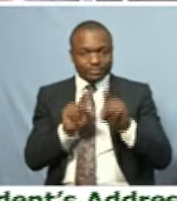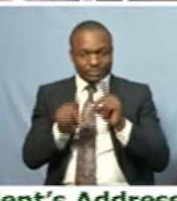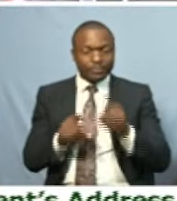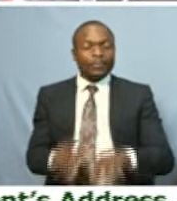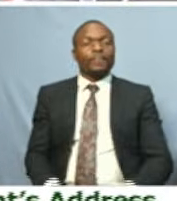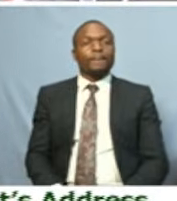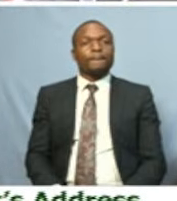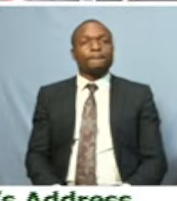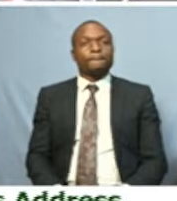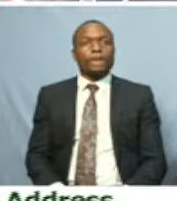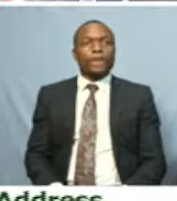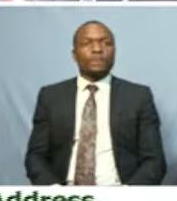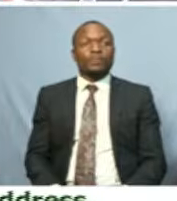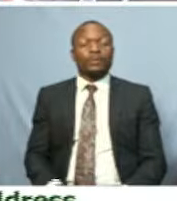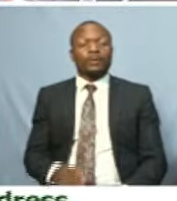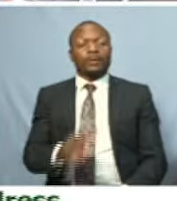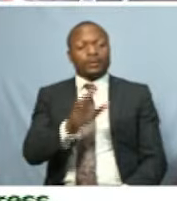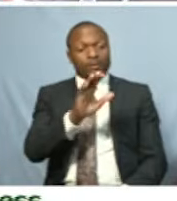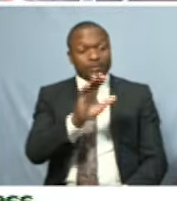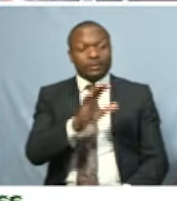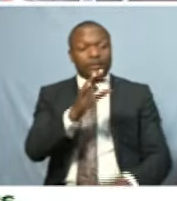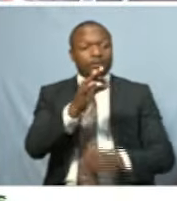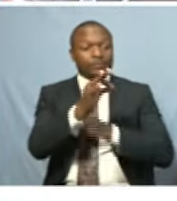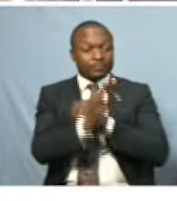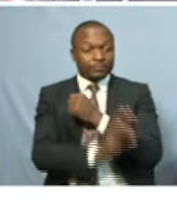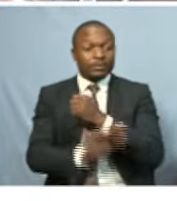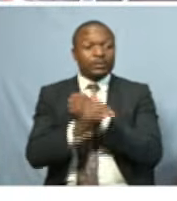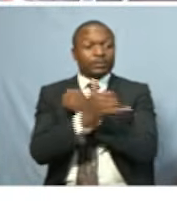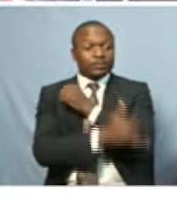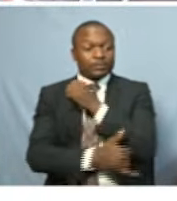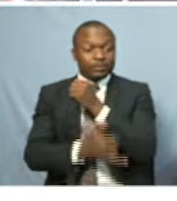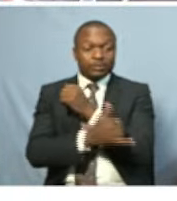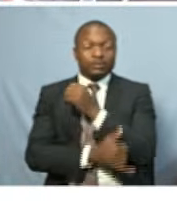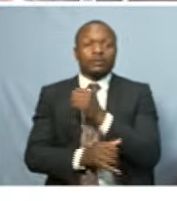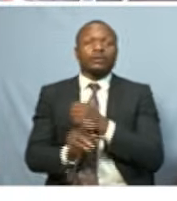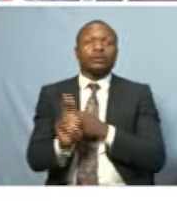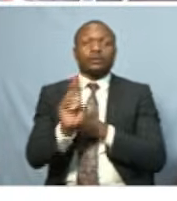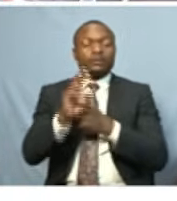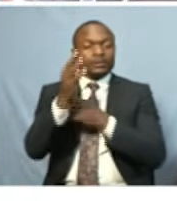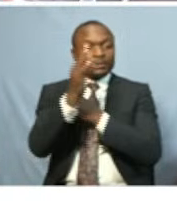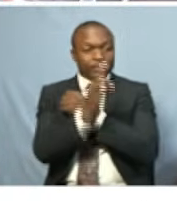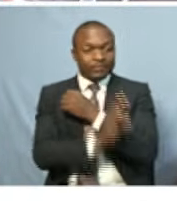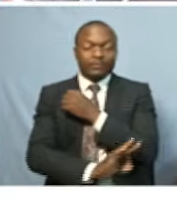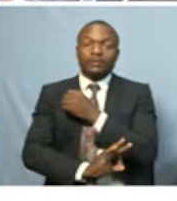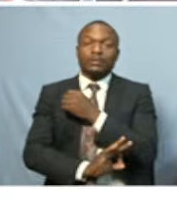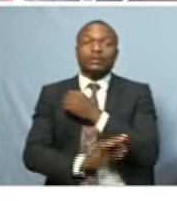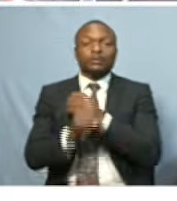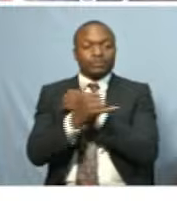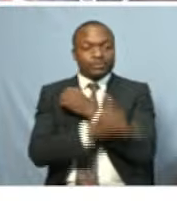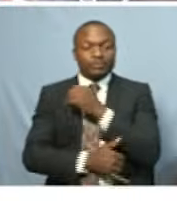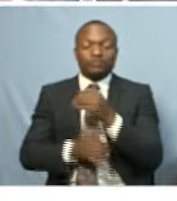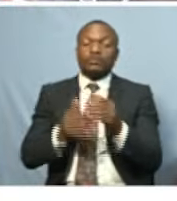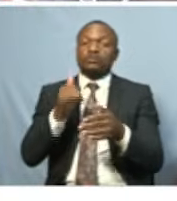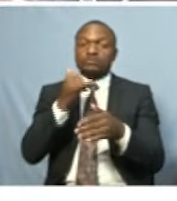that are in foreign countries who are using these foreign countries as a launchpad for